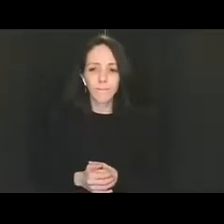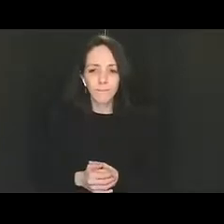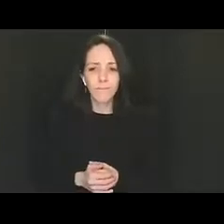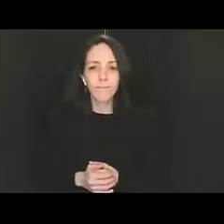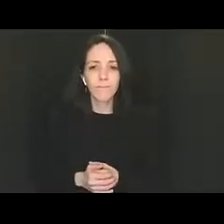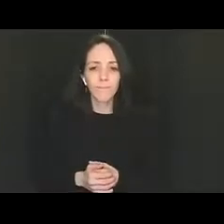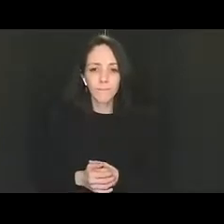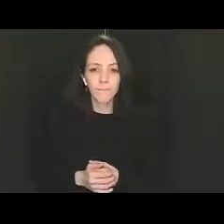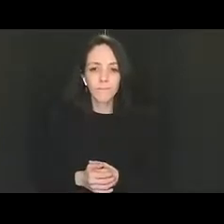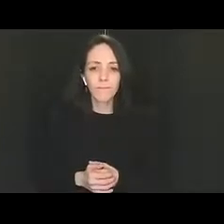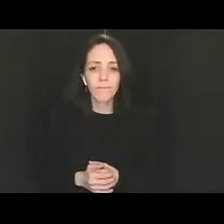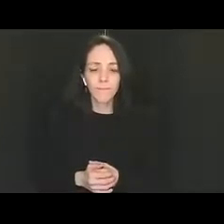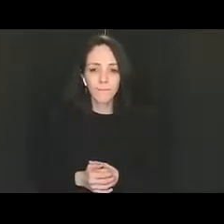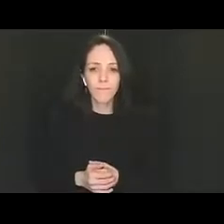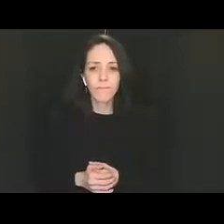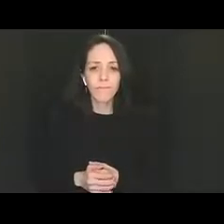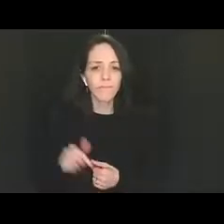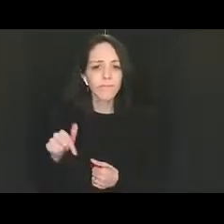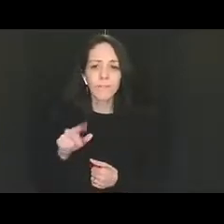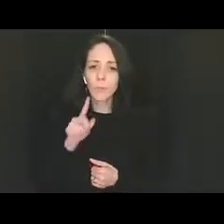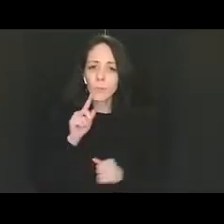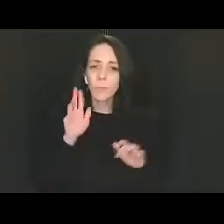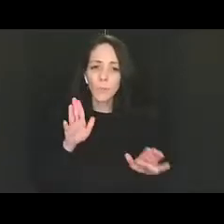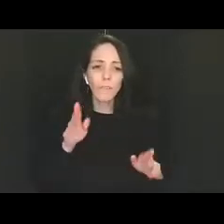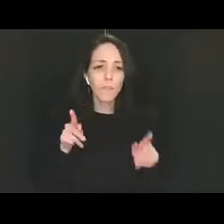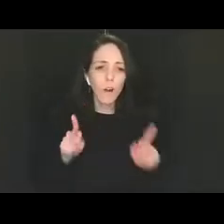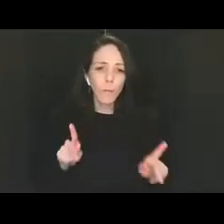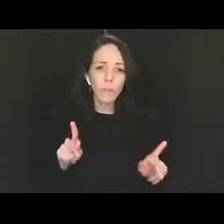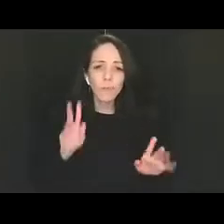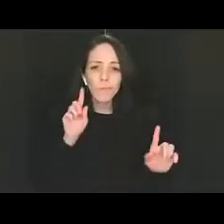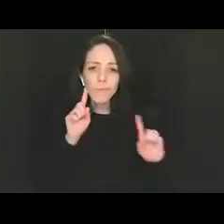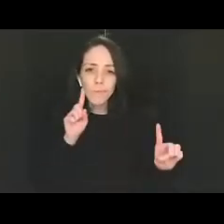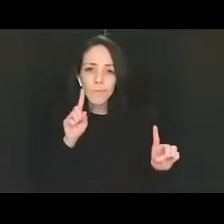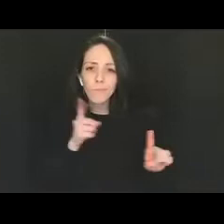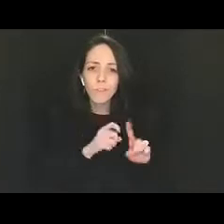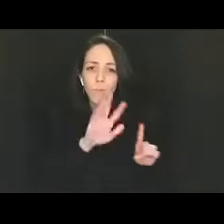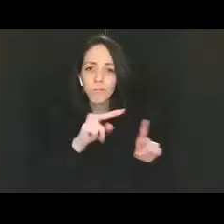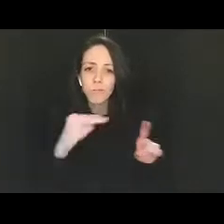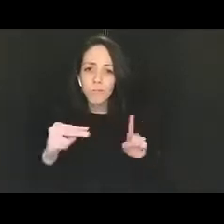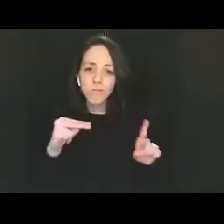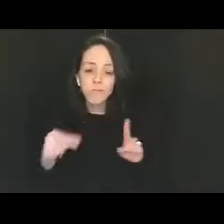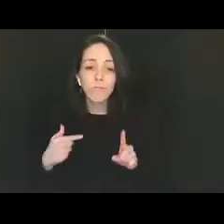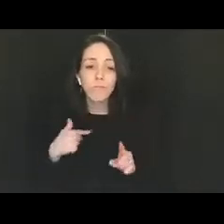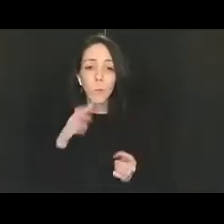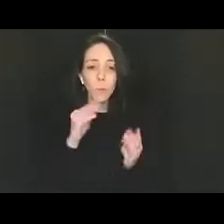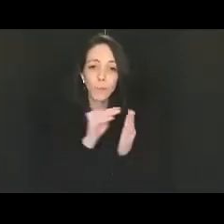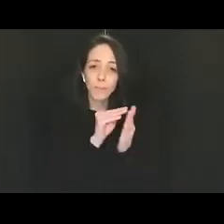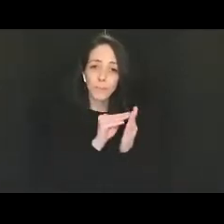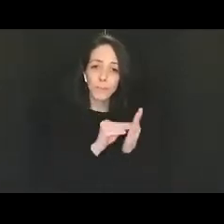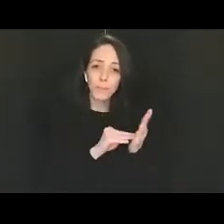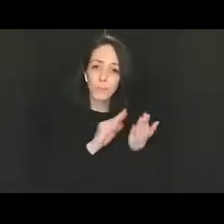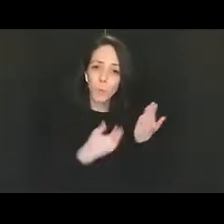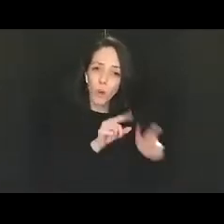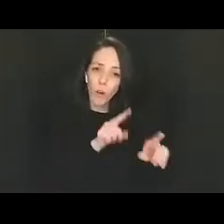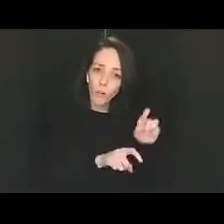this really, it's an opportunity to hear from our community, and we're tracking all the questions, and